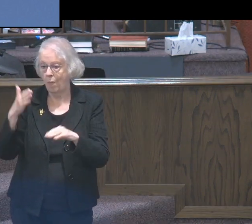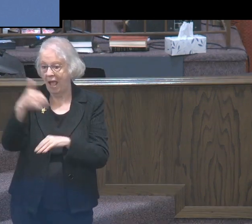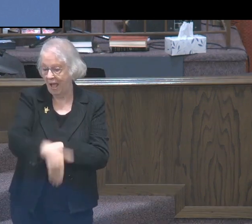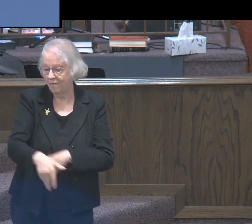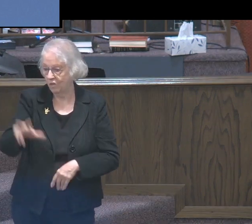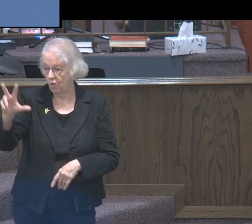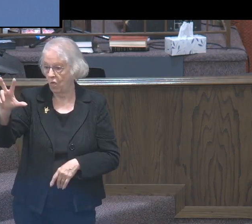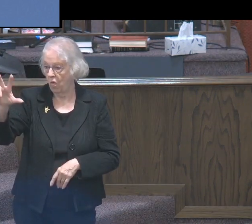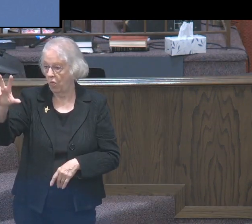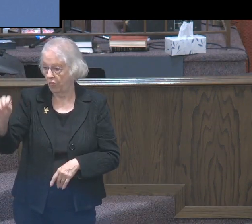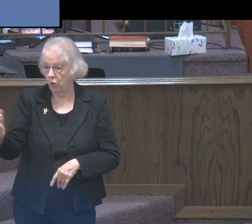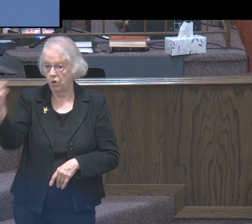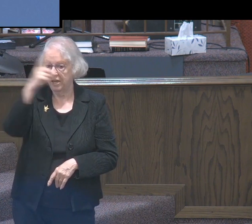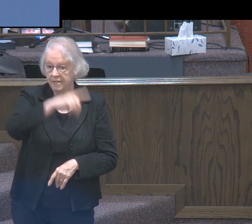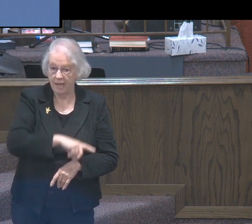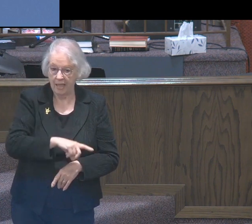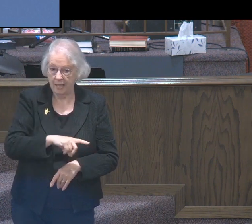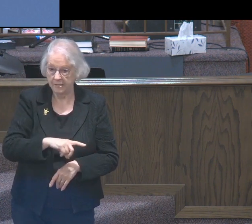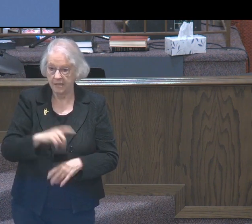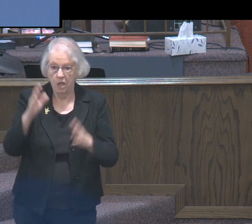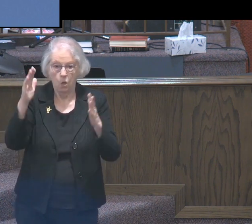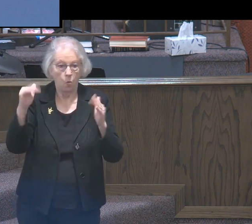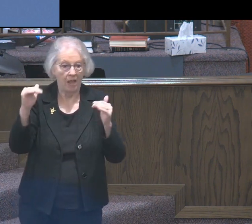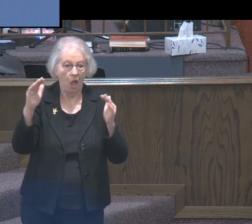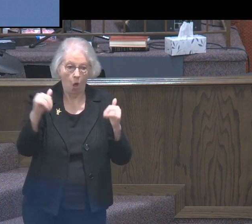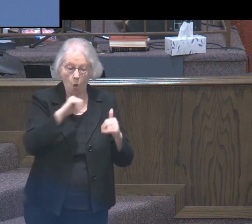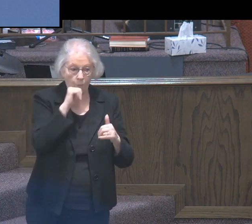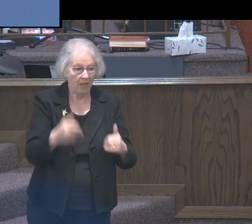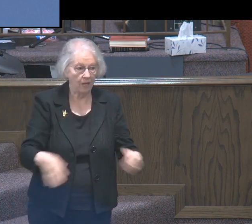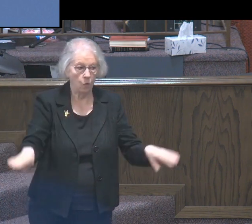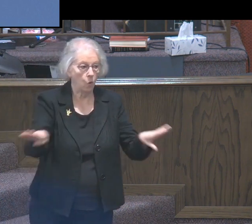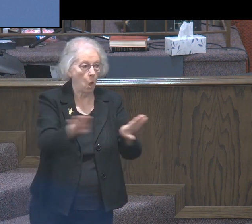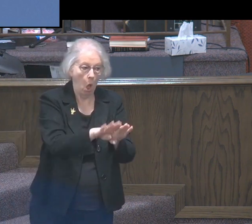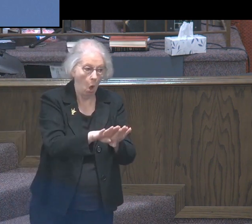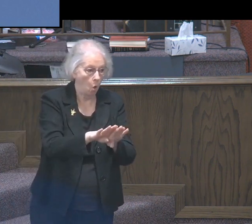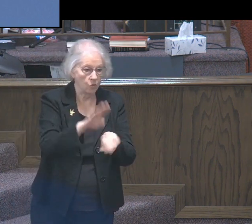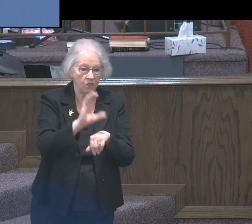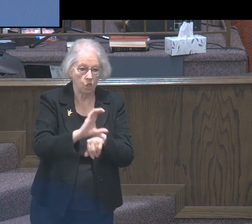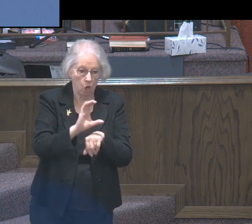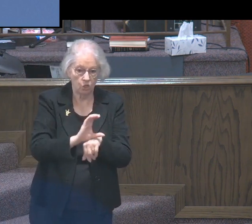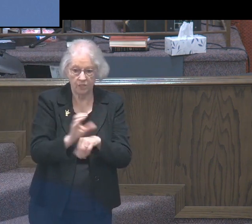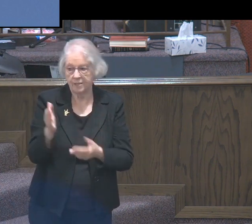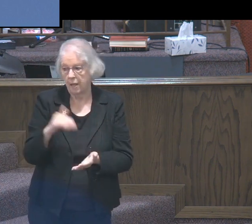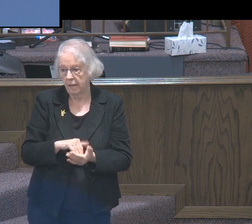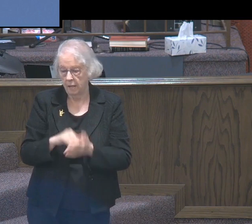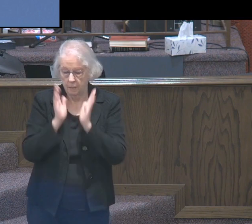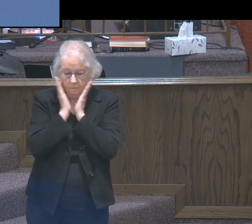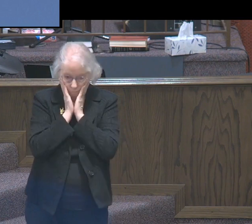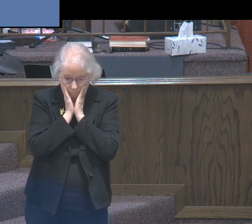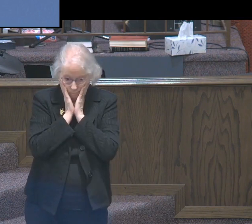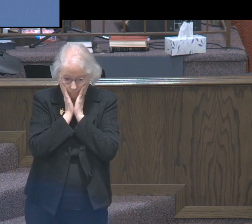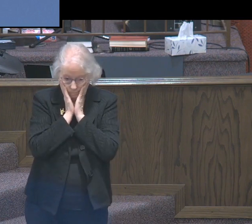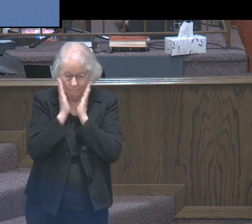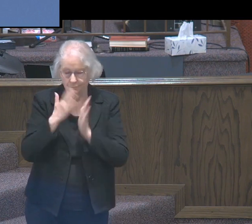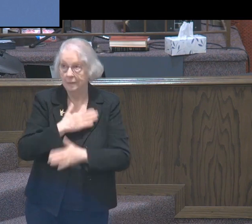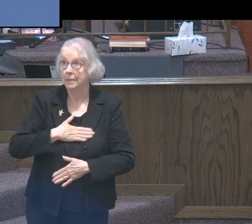shutdowns and us needing to go back virtual and all that kind of stuff. So hopefully that will continue to stay the case. All